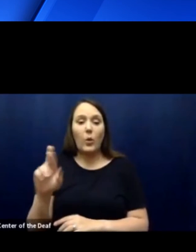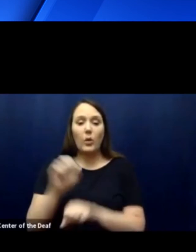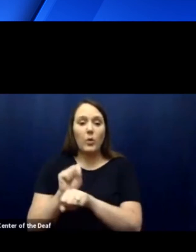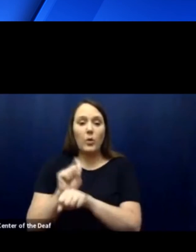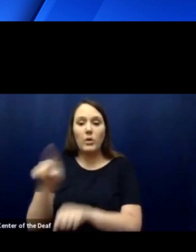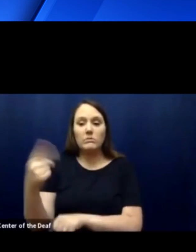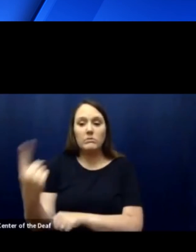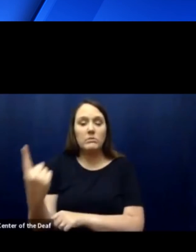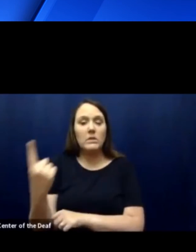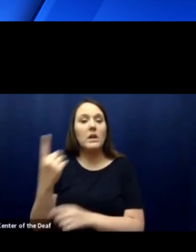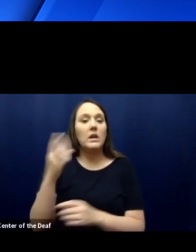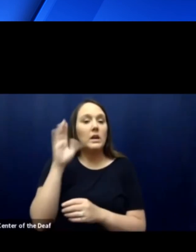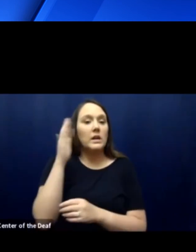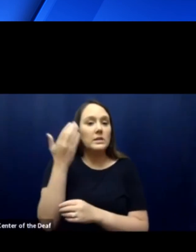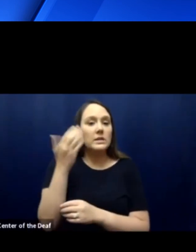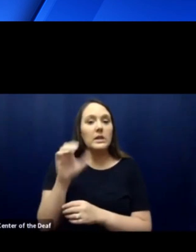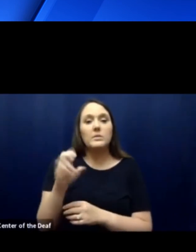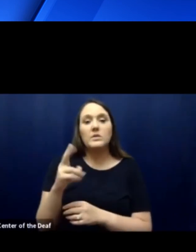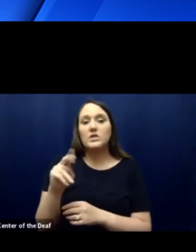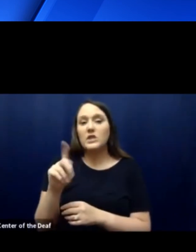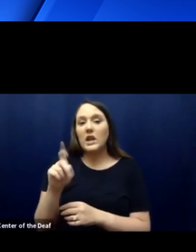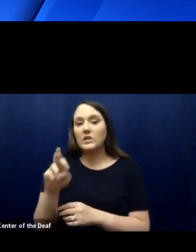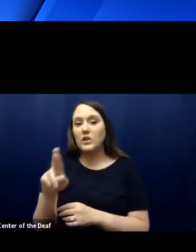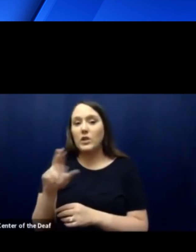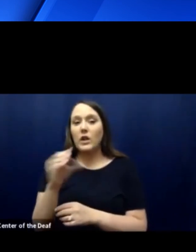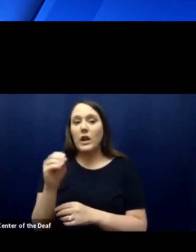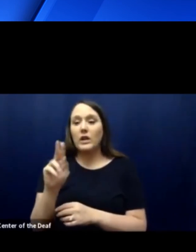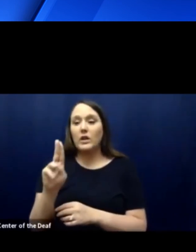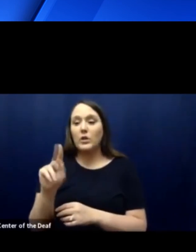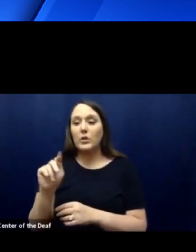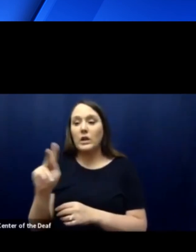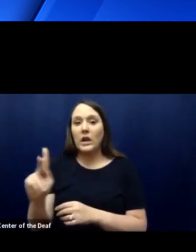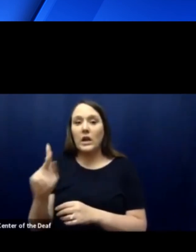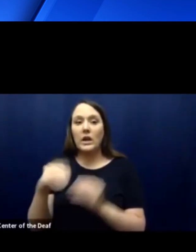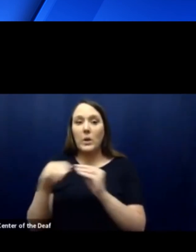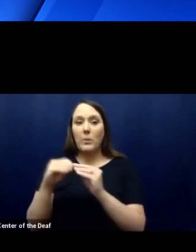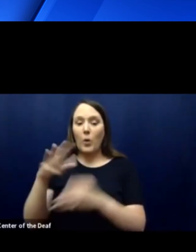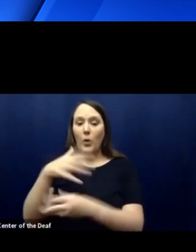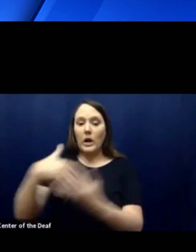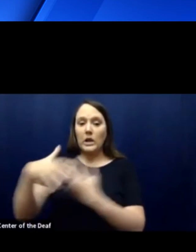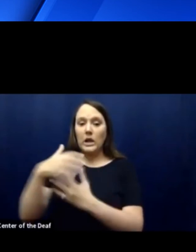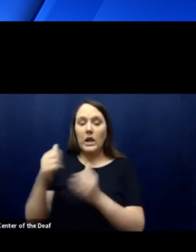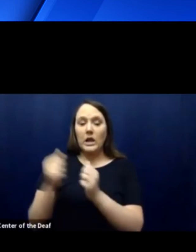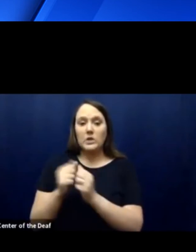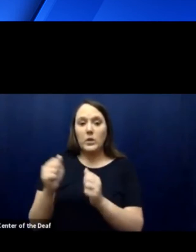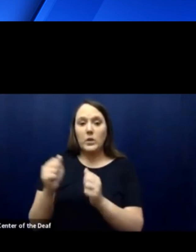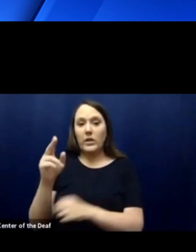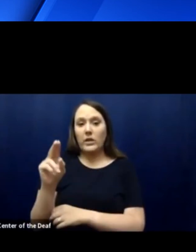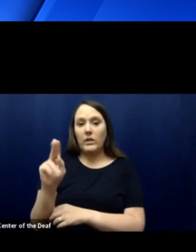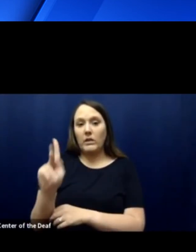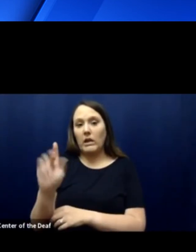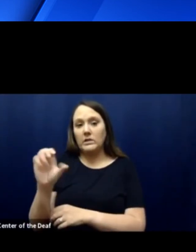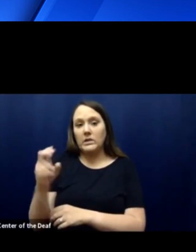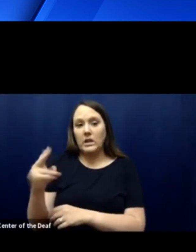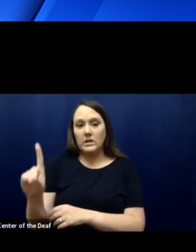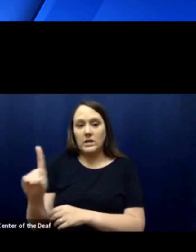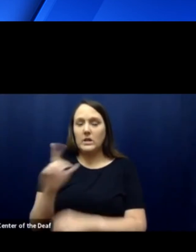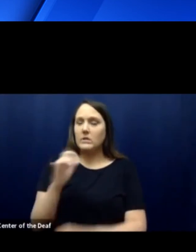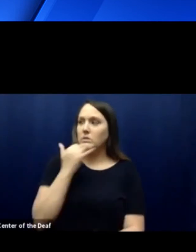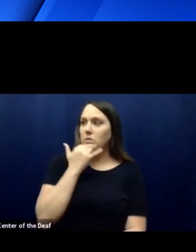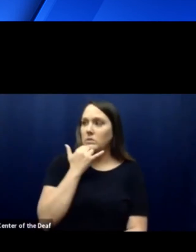that Chancellor Plowman and UTK are more engaged with KCHD. Is this perception right or wrong? Oh, it's very